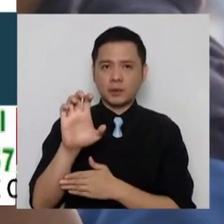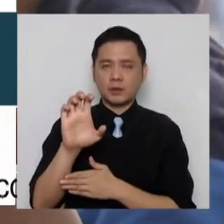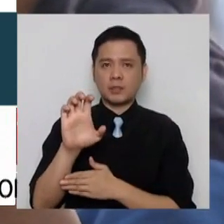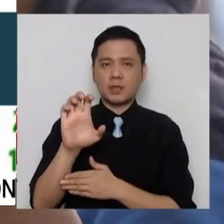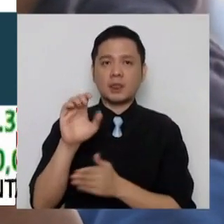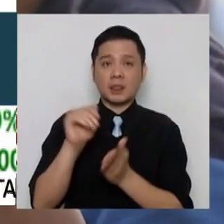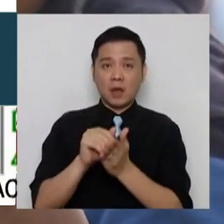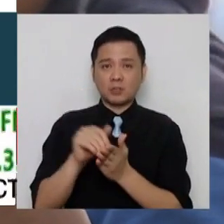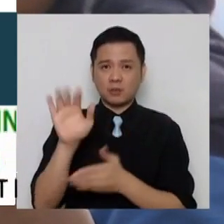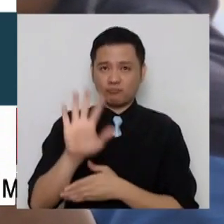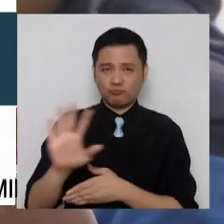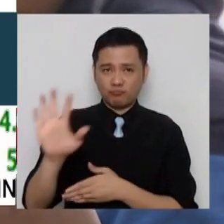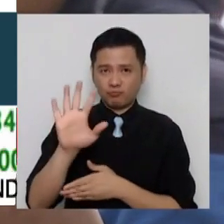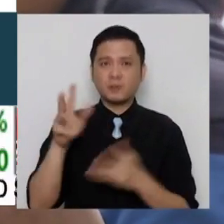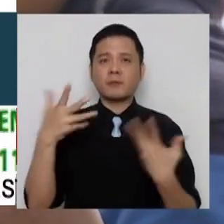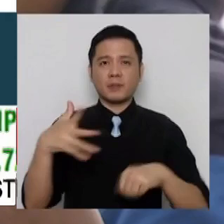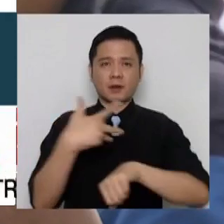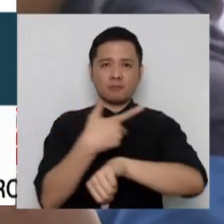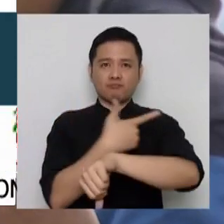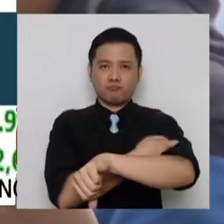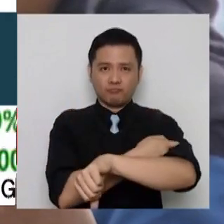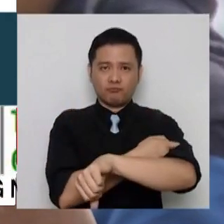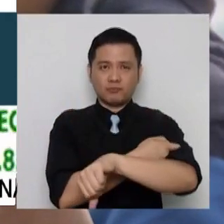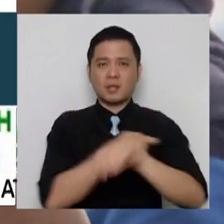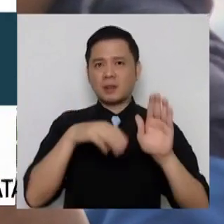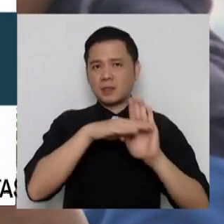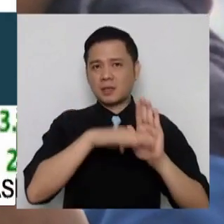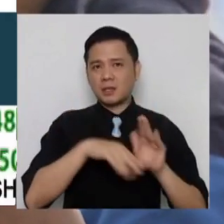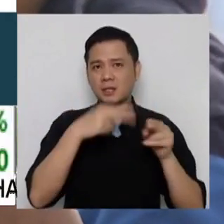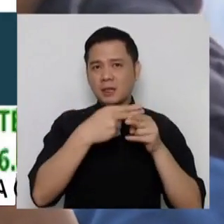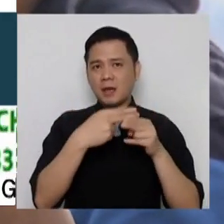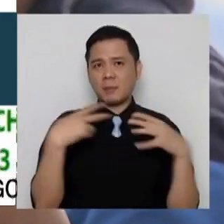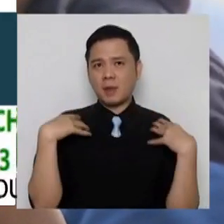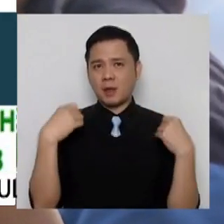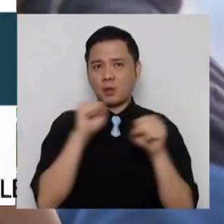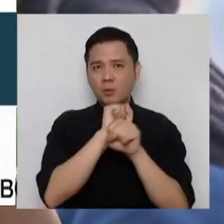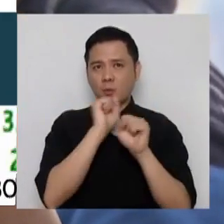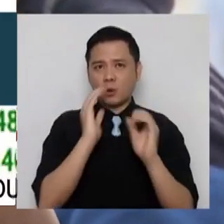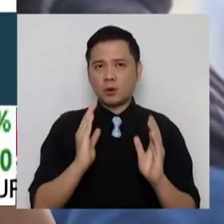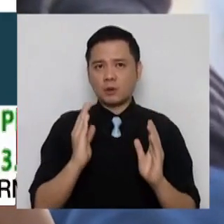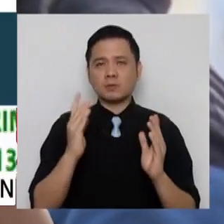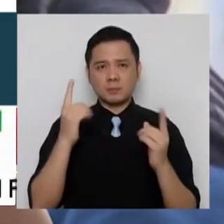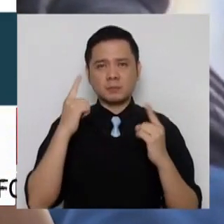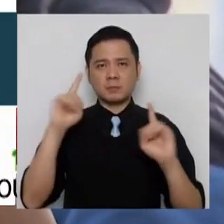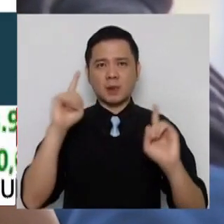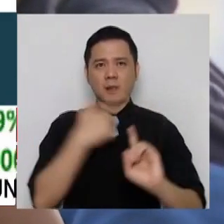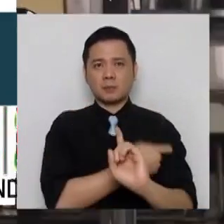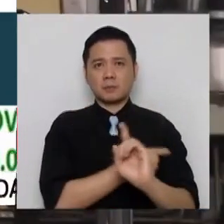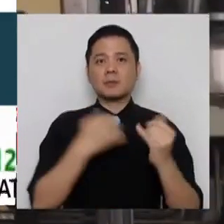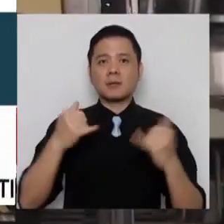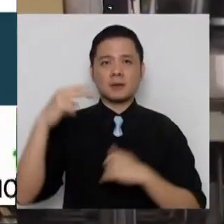1,600,000 ang nakuha na natin sa master listed ng healthcare workers. So we are now pursuing yung second dose nila.